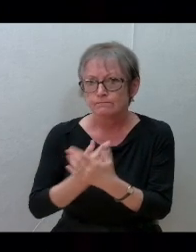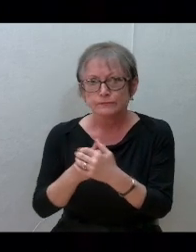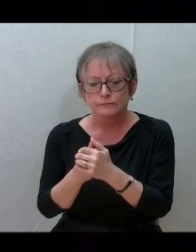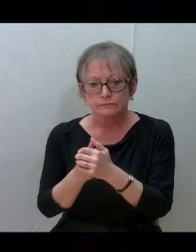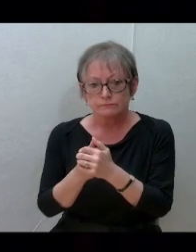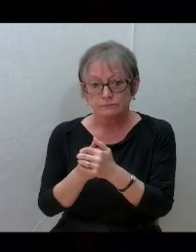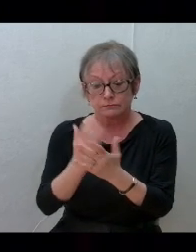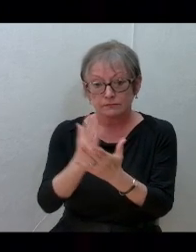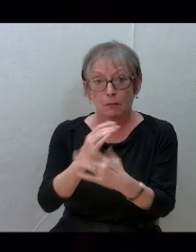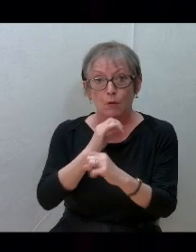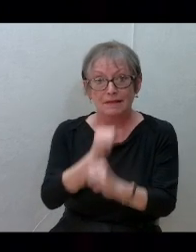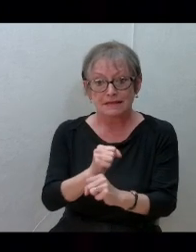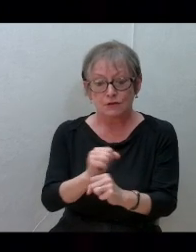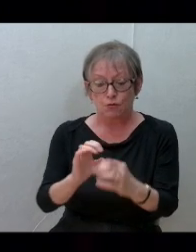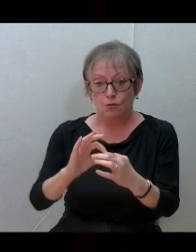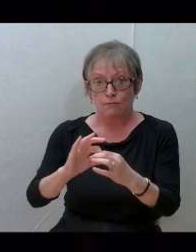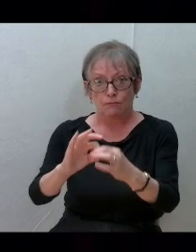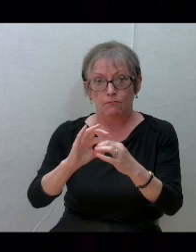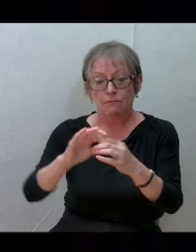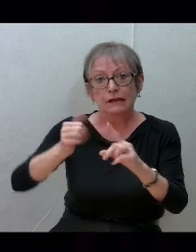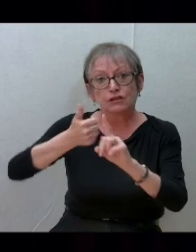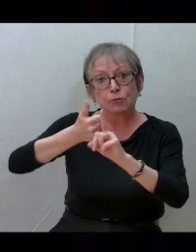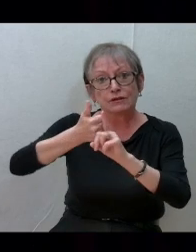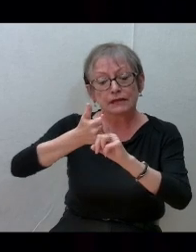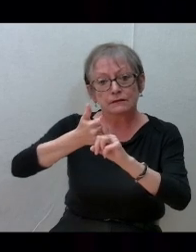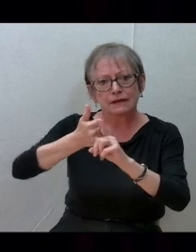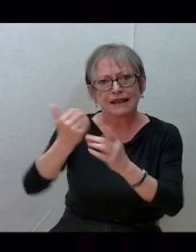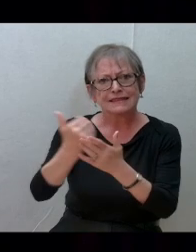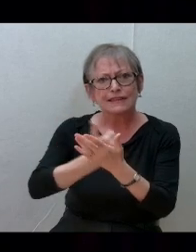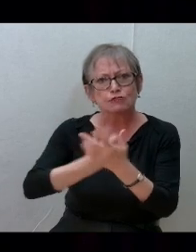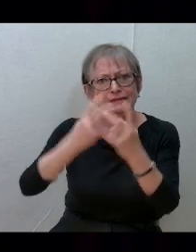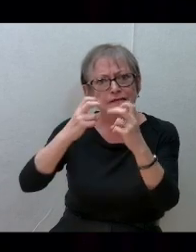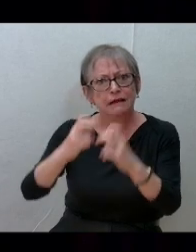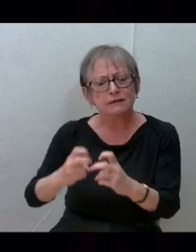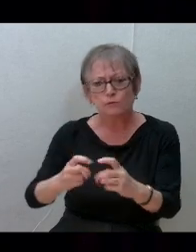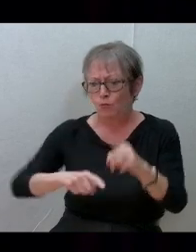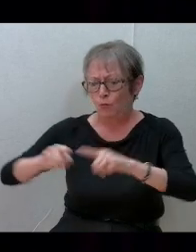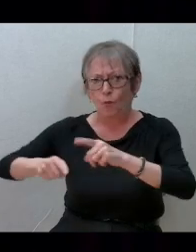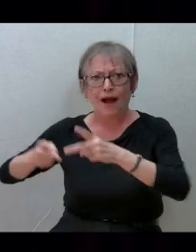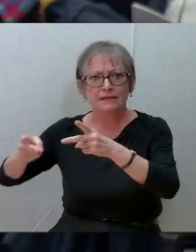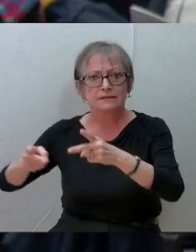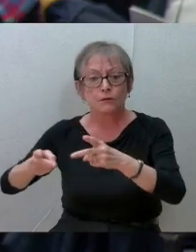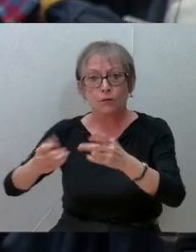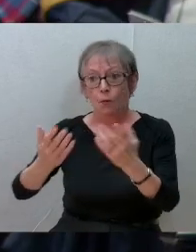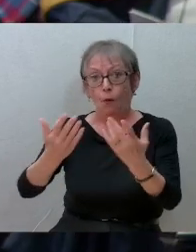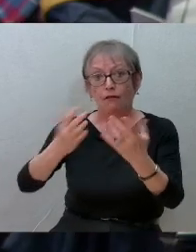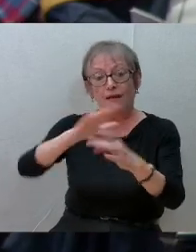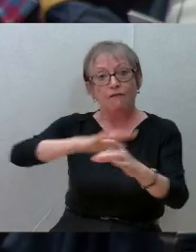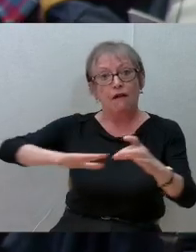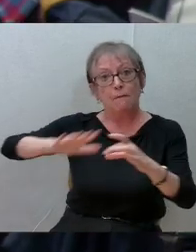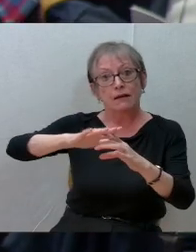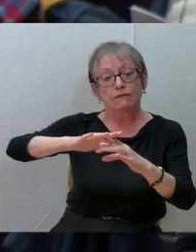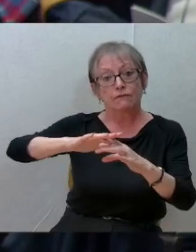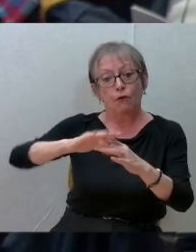completely committed to engaging and supporting sanctuary seekers in many different ways, providing a welcoming environment for our